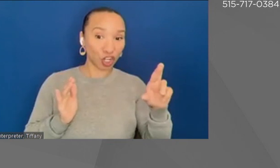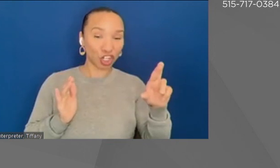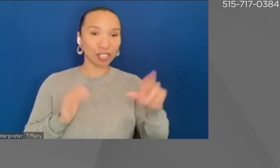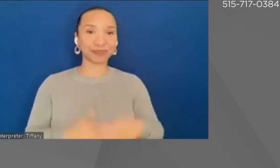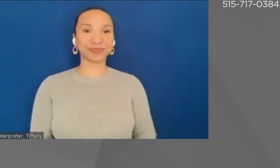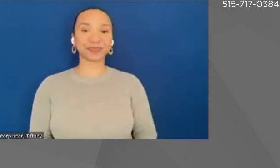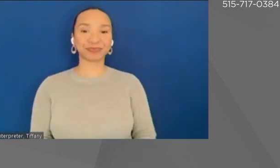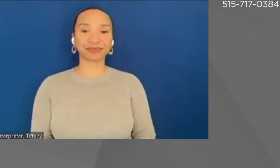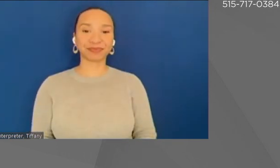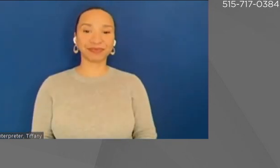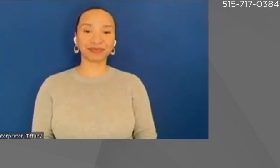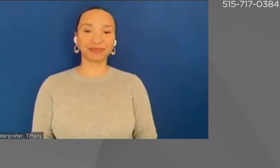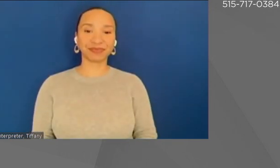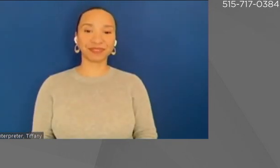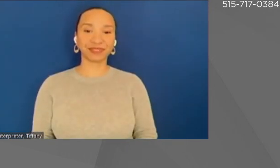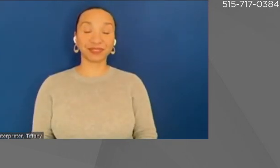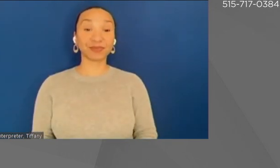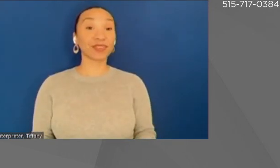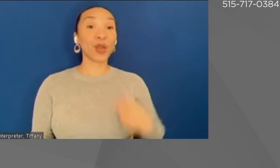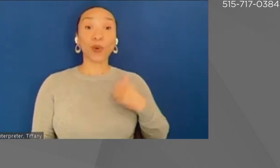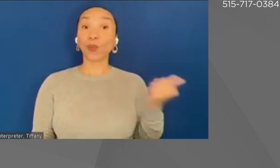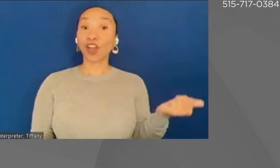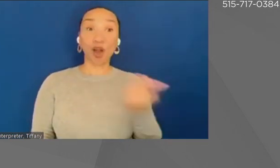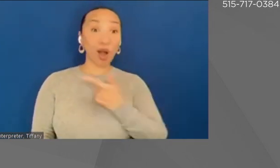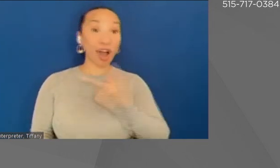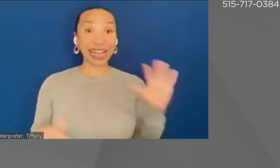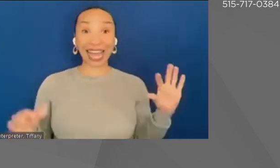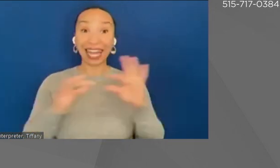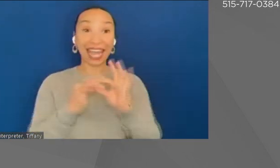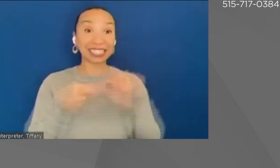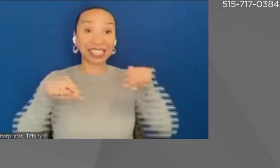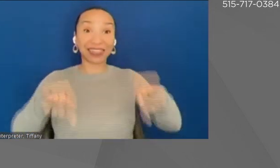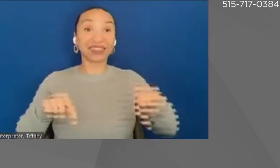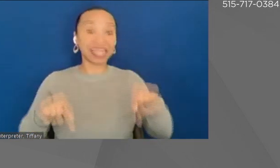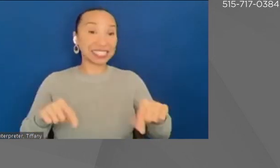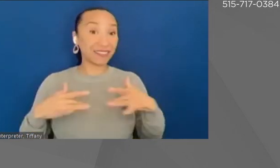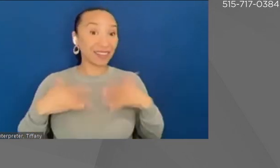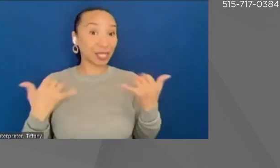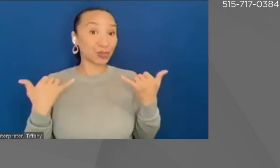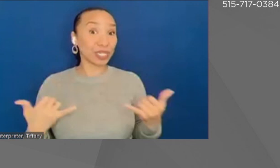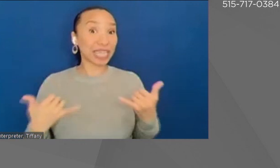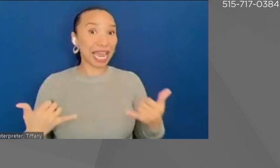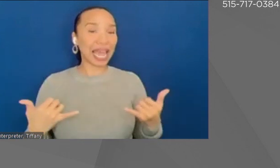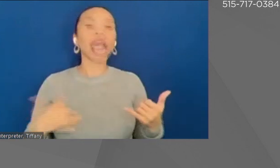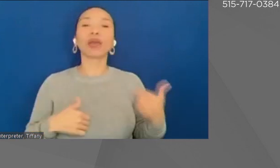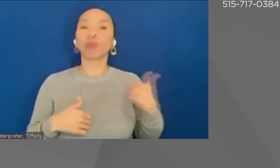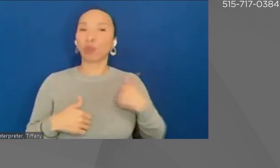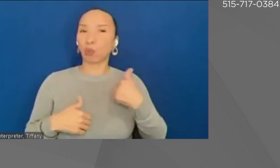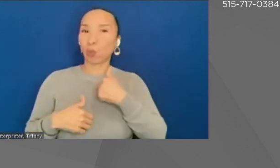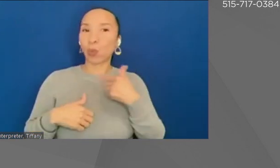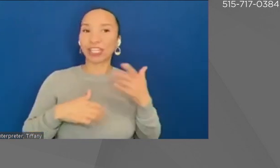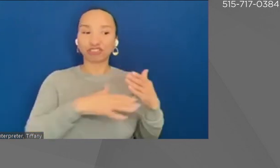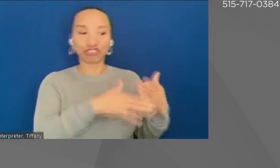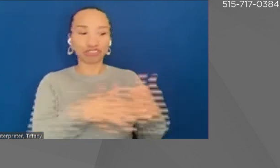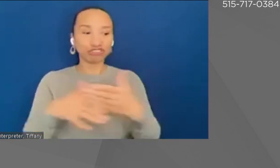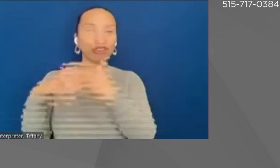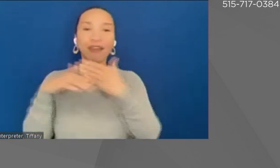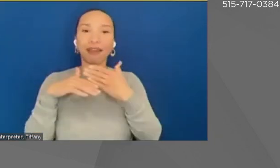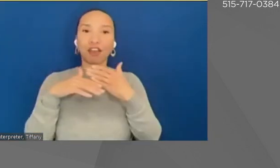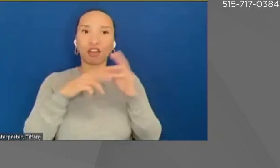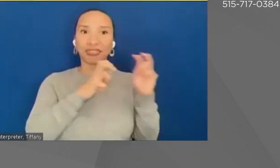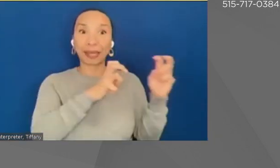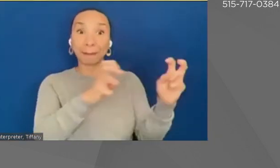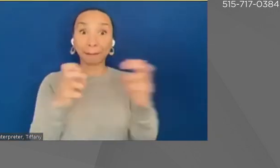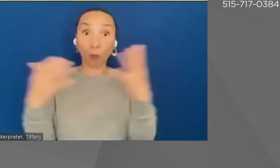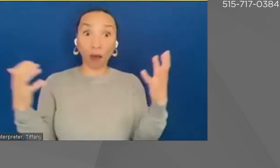We are all on the call today because we have a common theme that we all want, we're all interested in